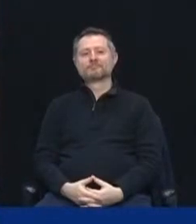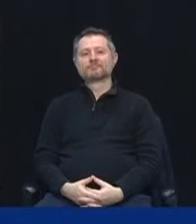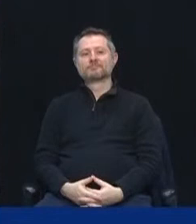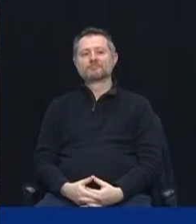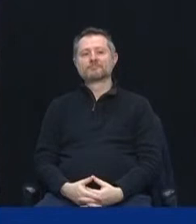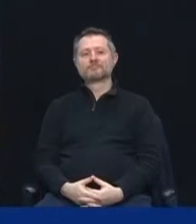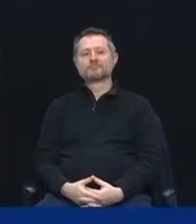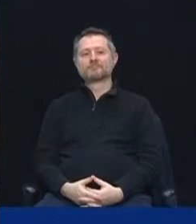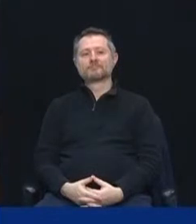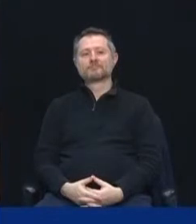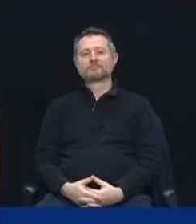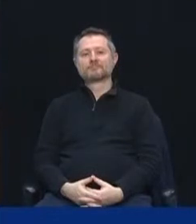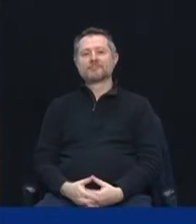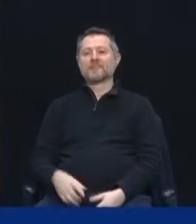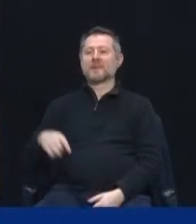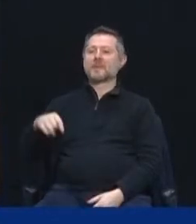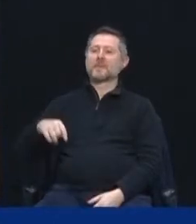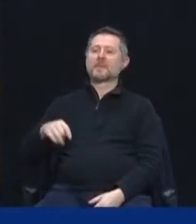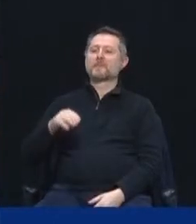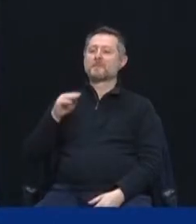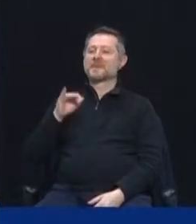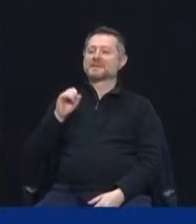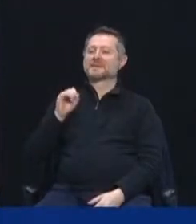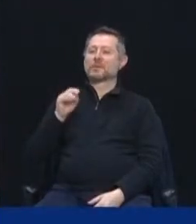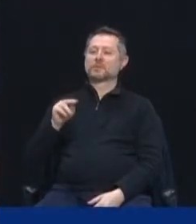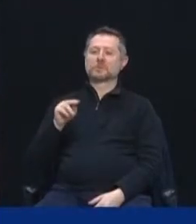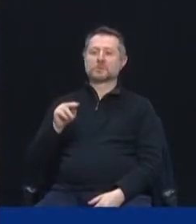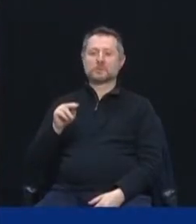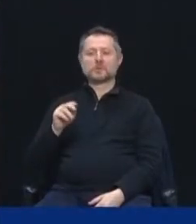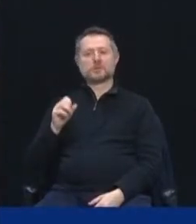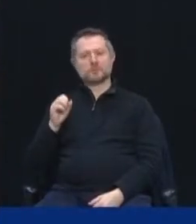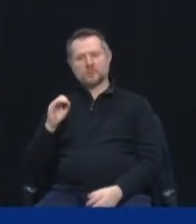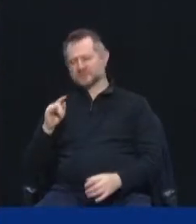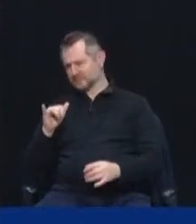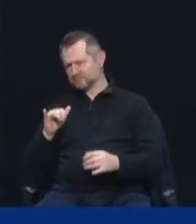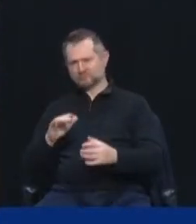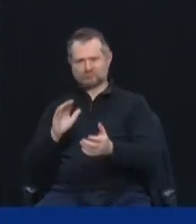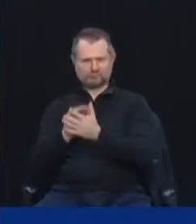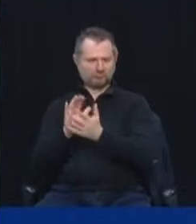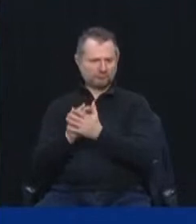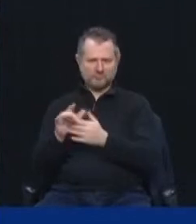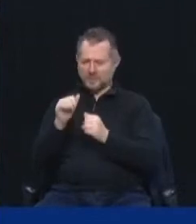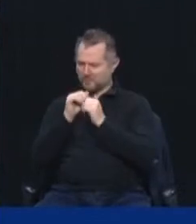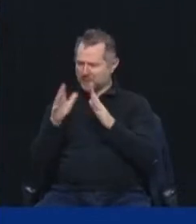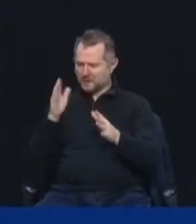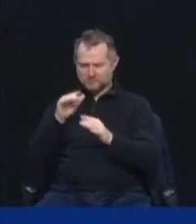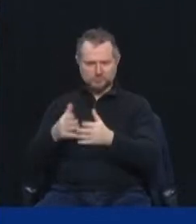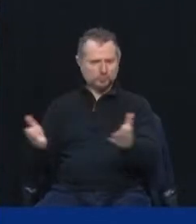The Mission Society for what you've done, God bless you. Let's give them a round of applause.